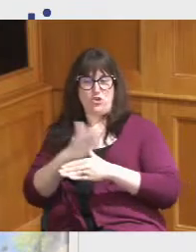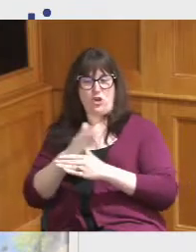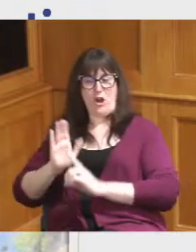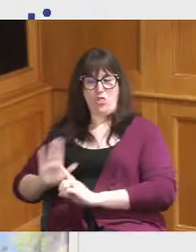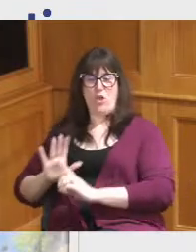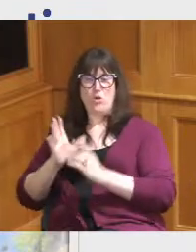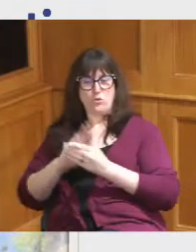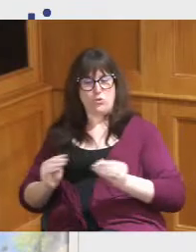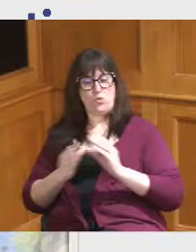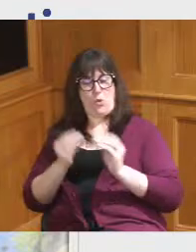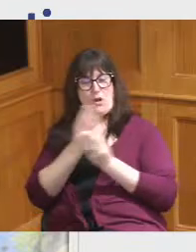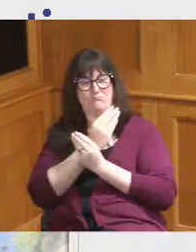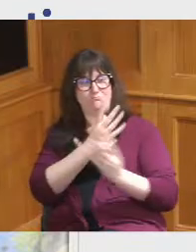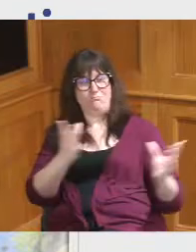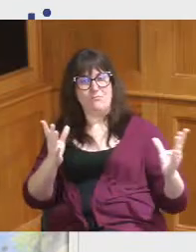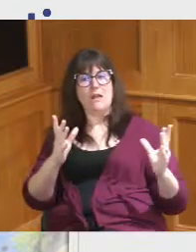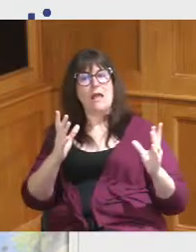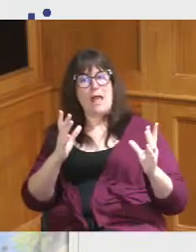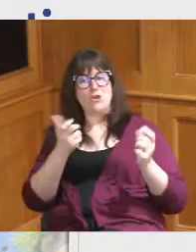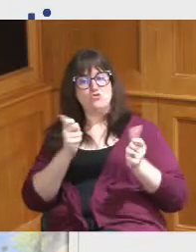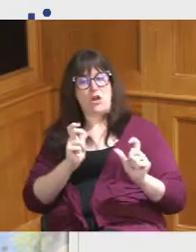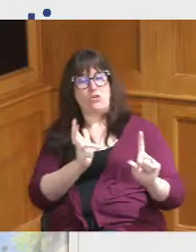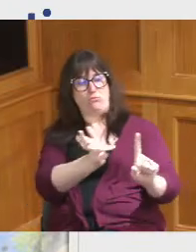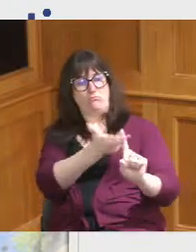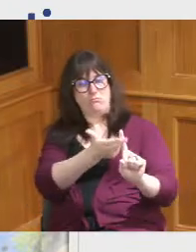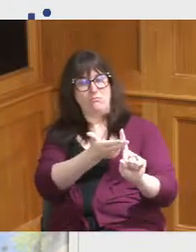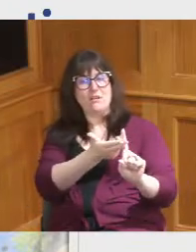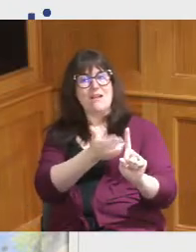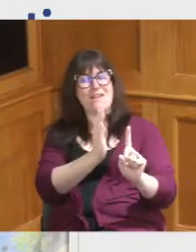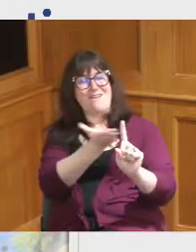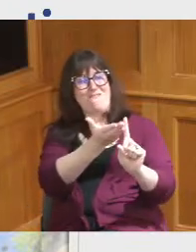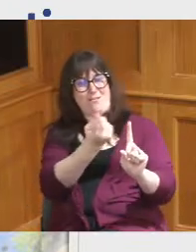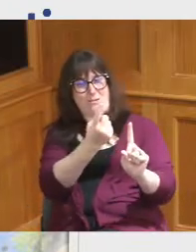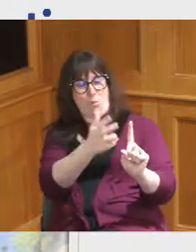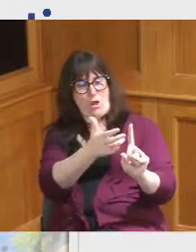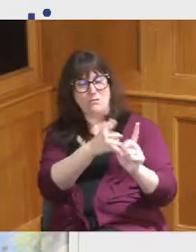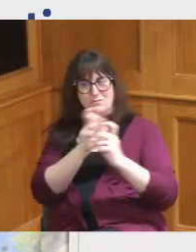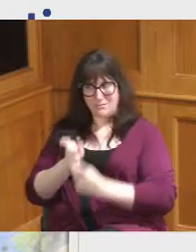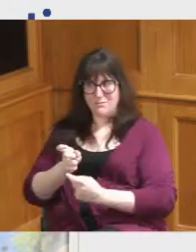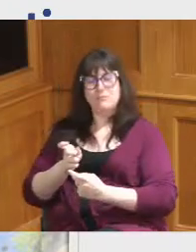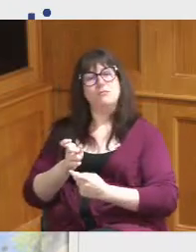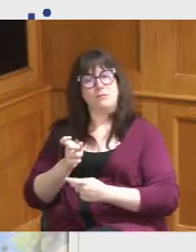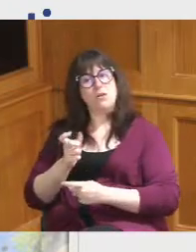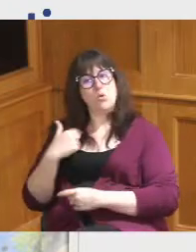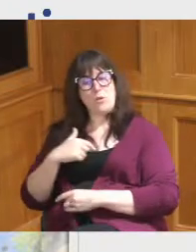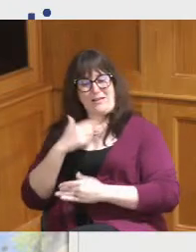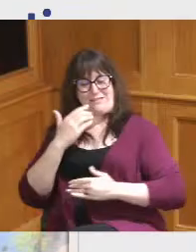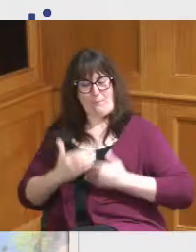find donors. We use a personalized step-by-step program to give them